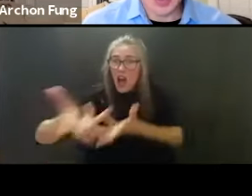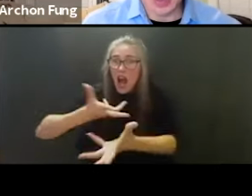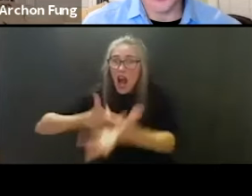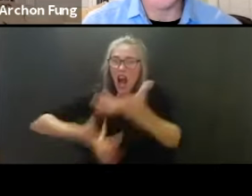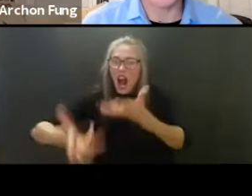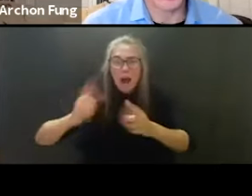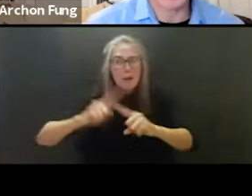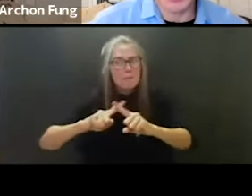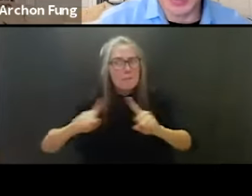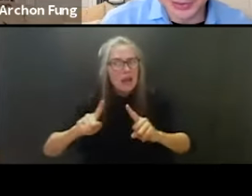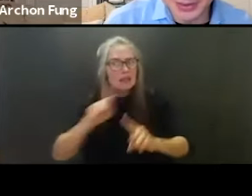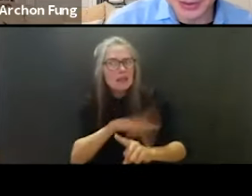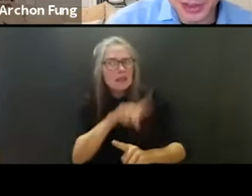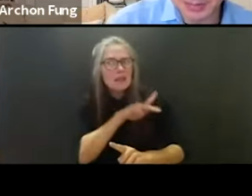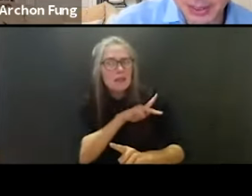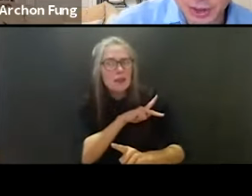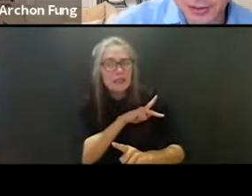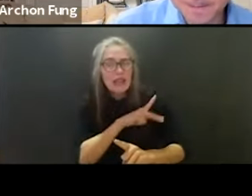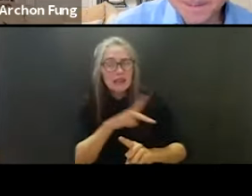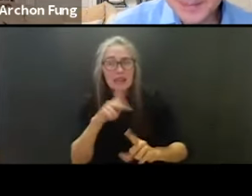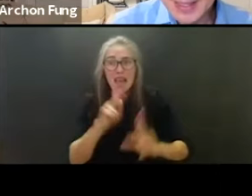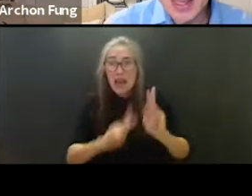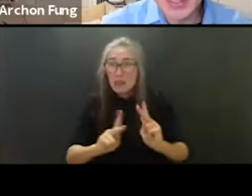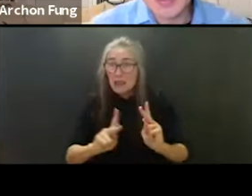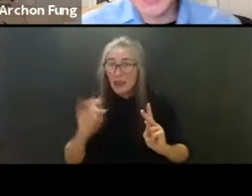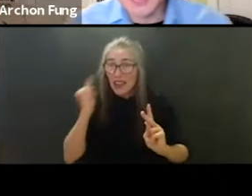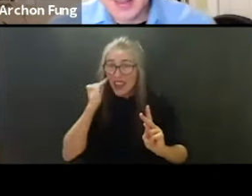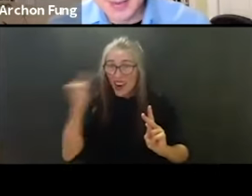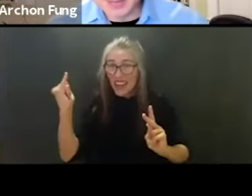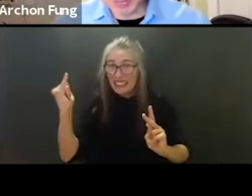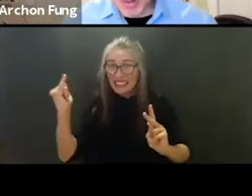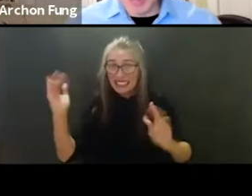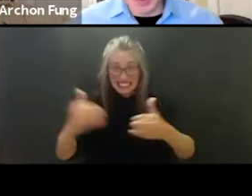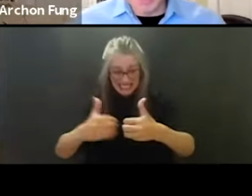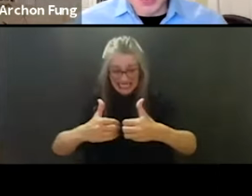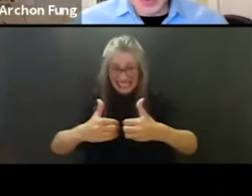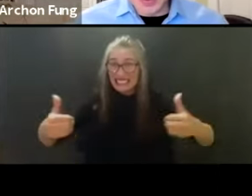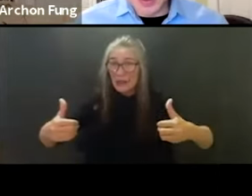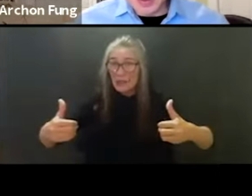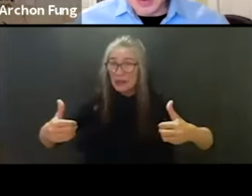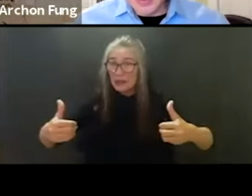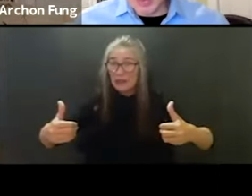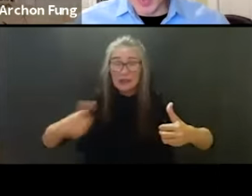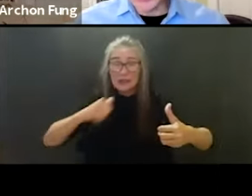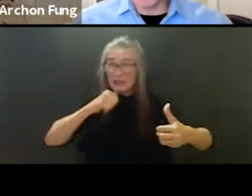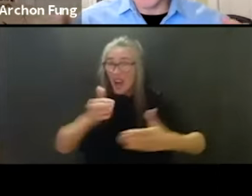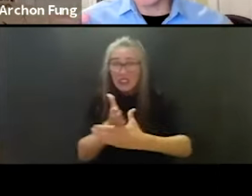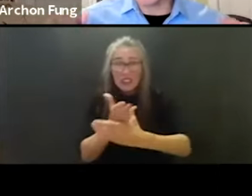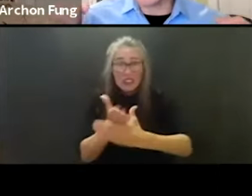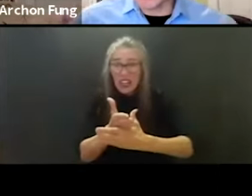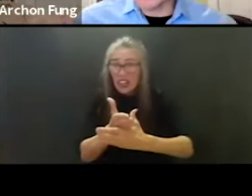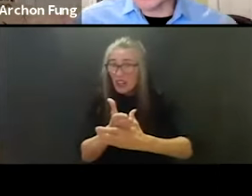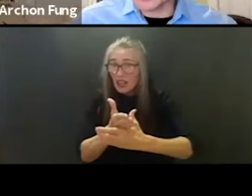of delegitimation. And the problem is that what